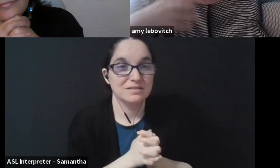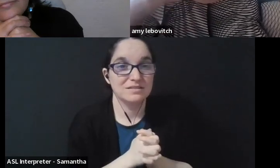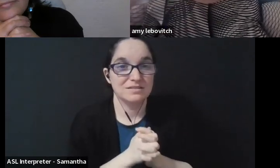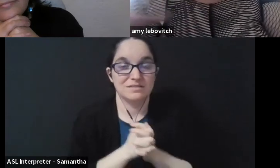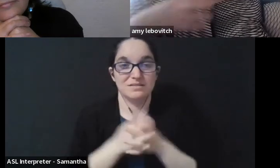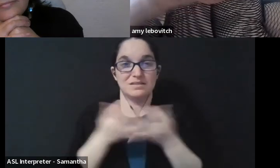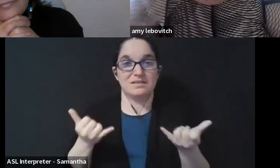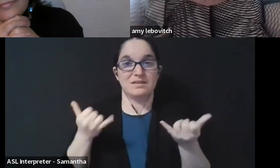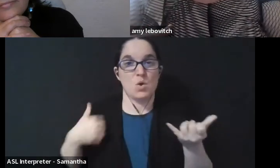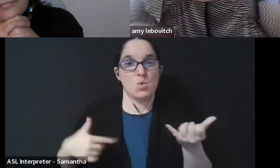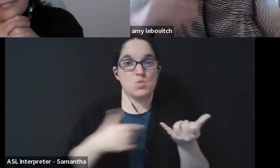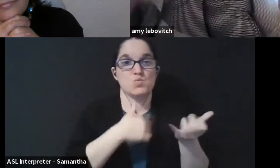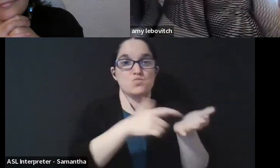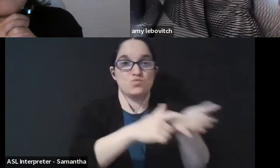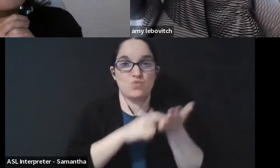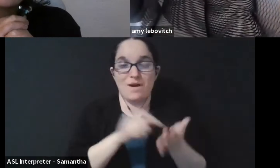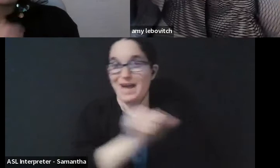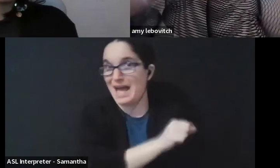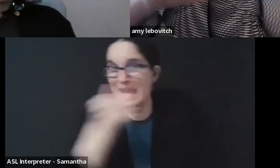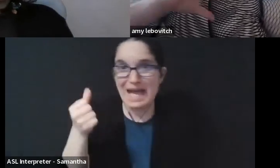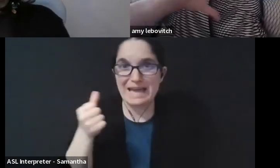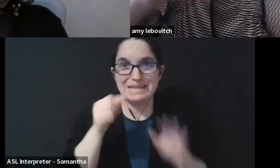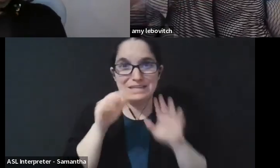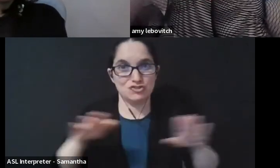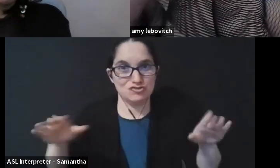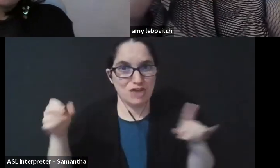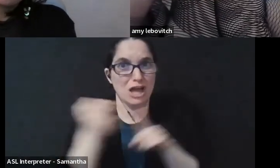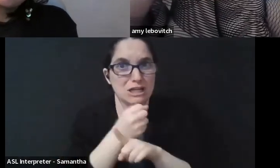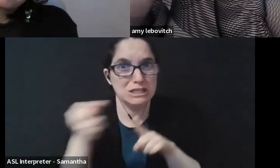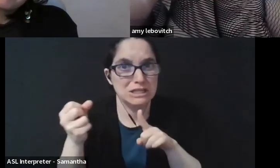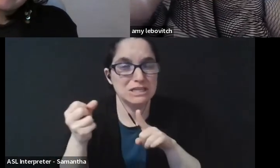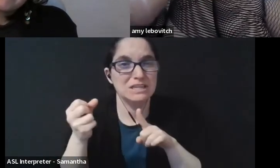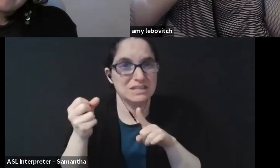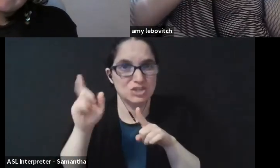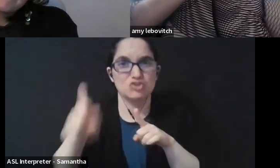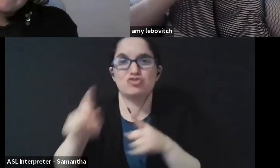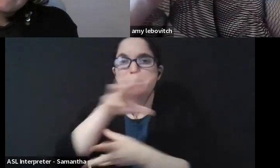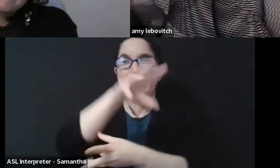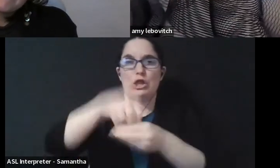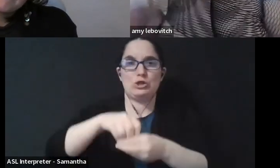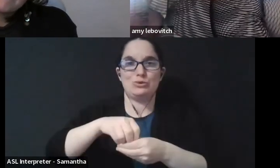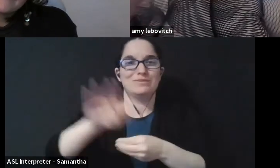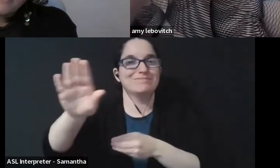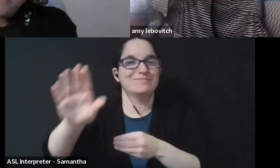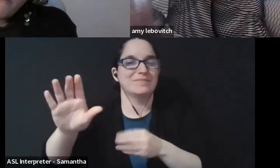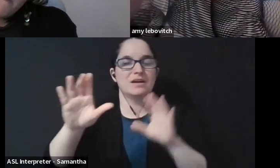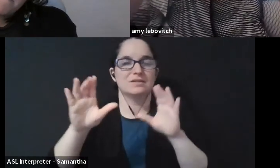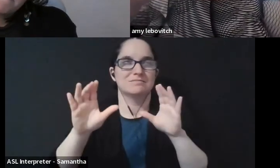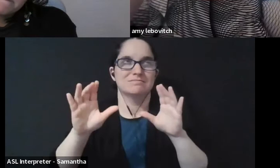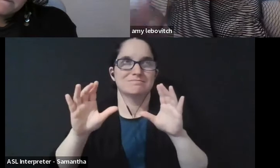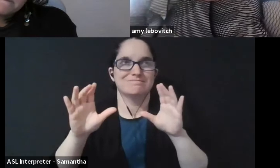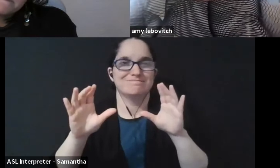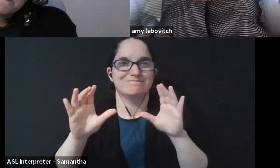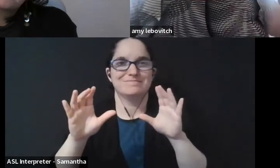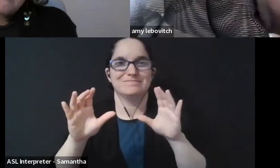that we are mandated to report any child abuse. They wanted that included in the certificate or in